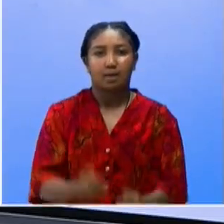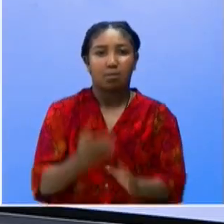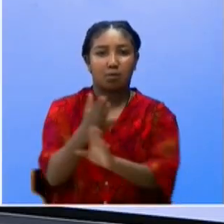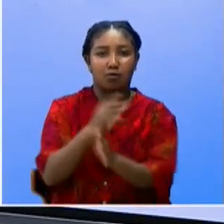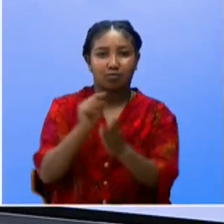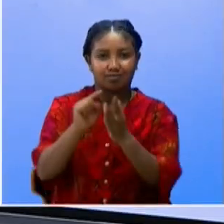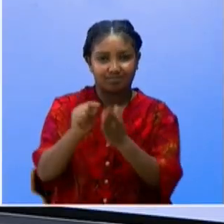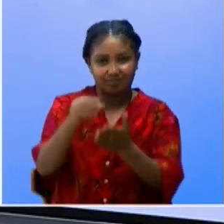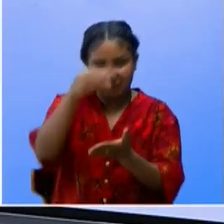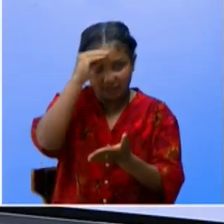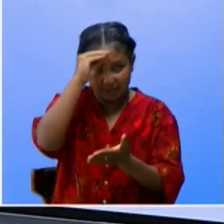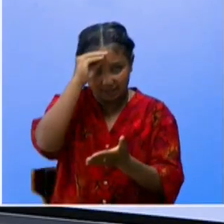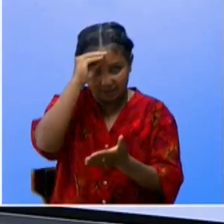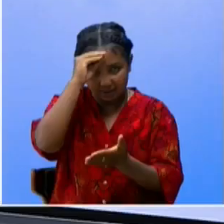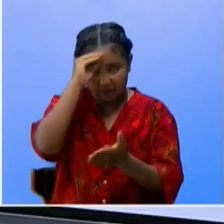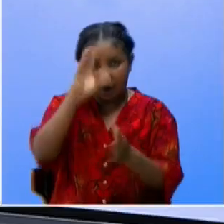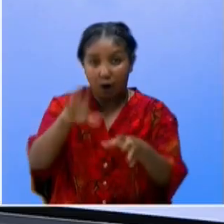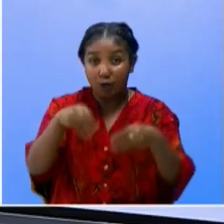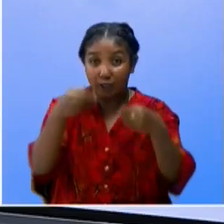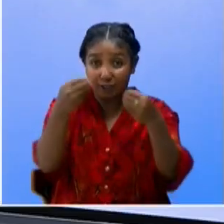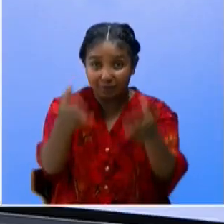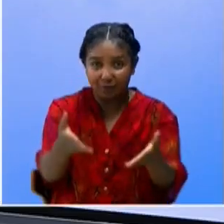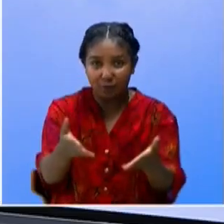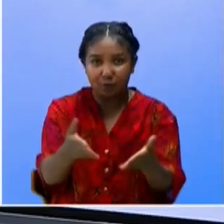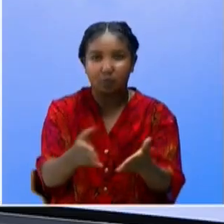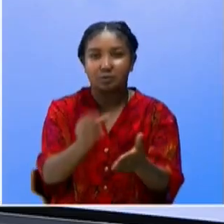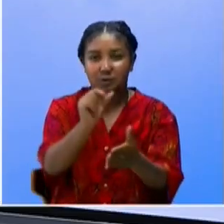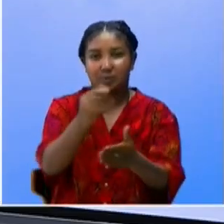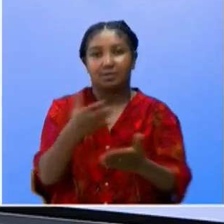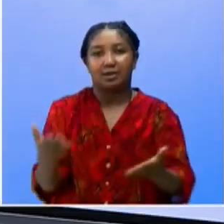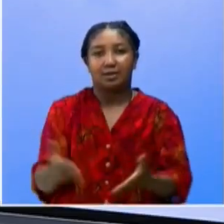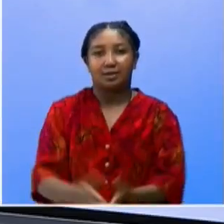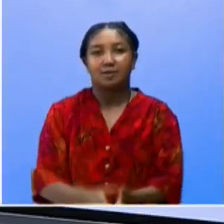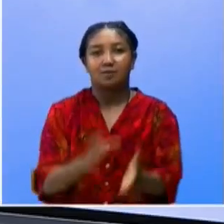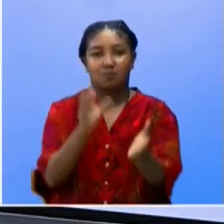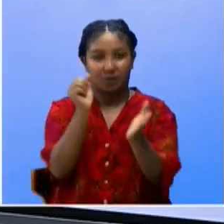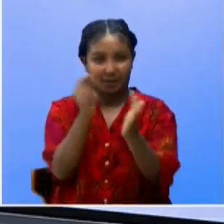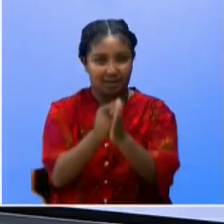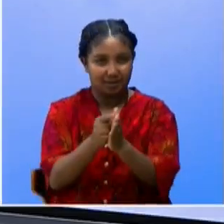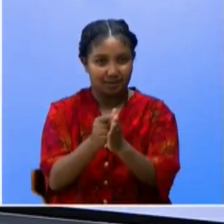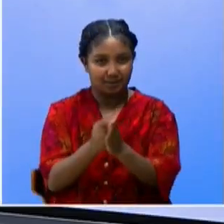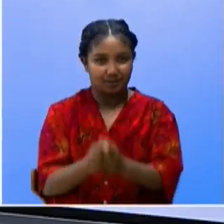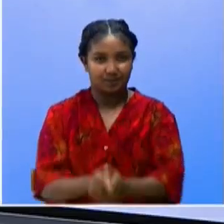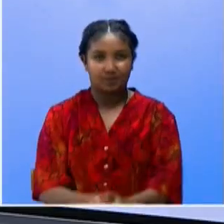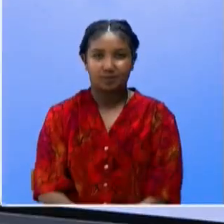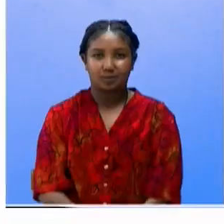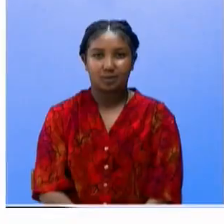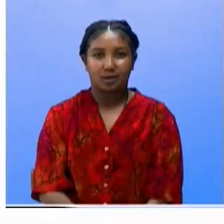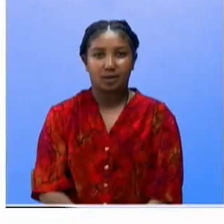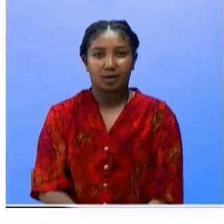start the lesson, I want to give you something. For example here.